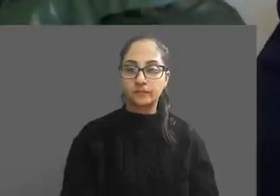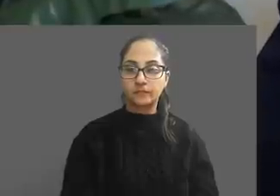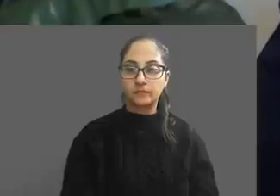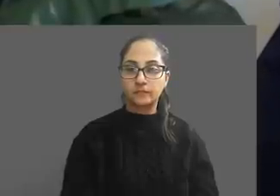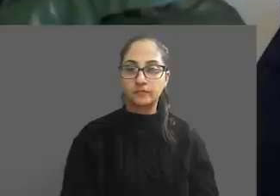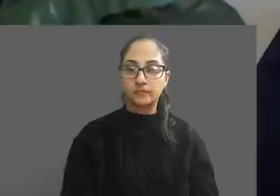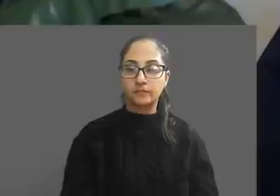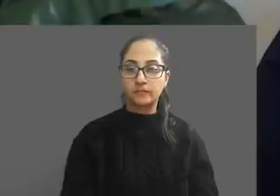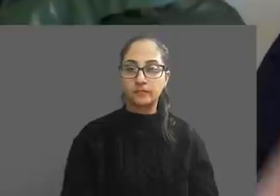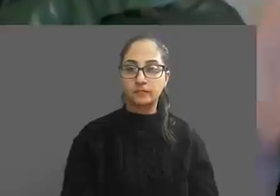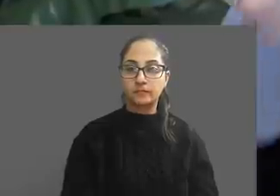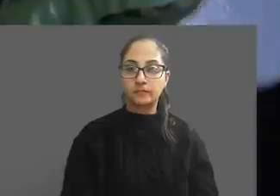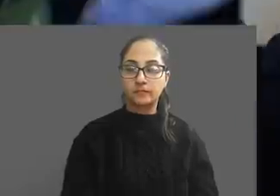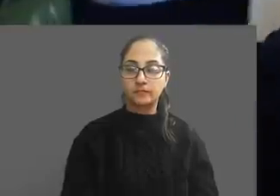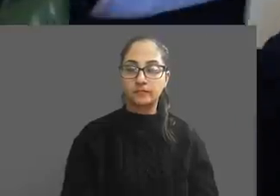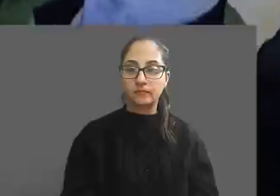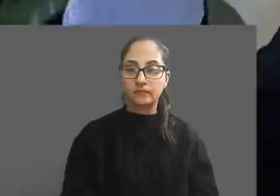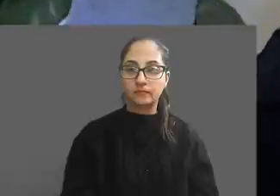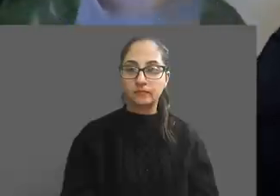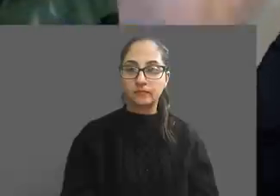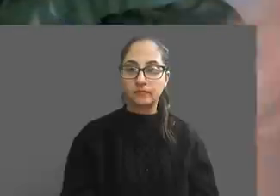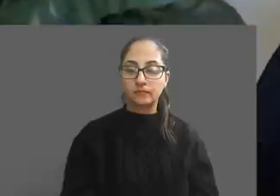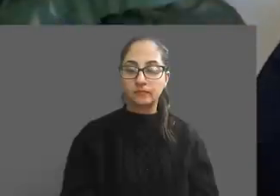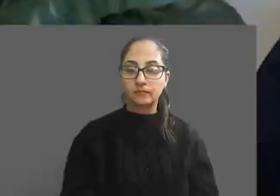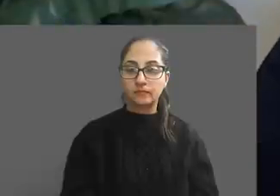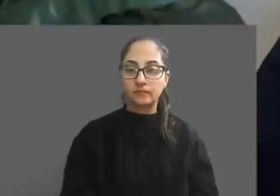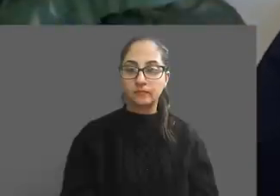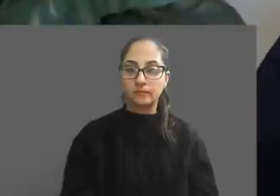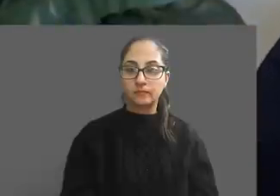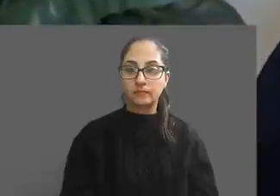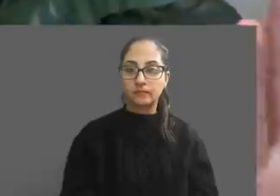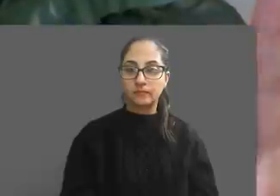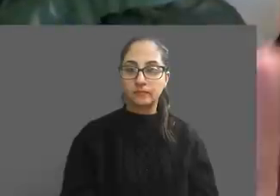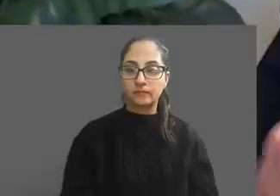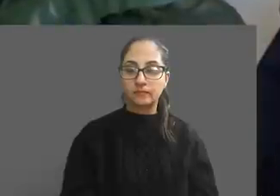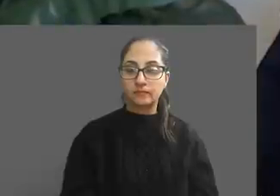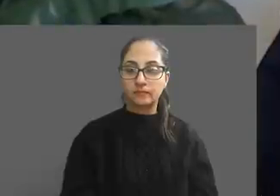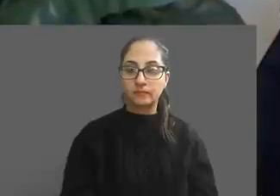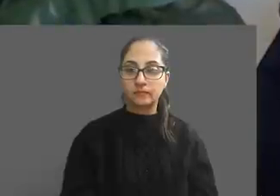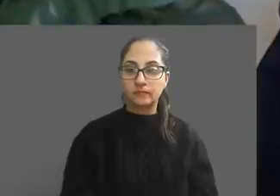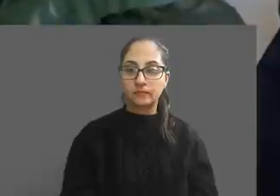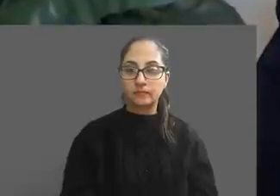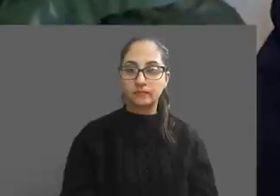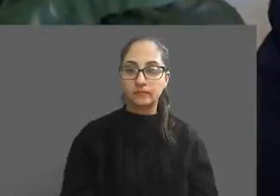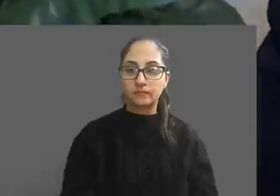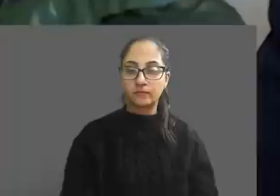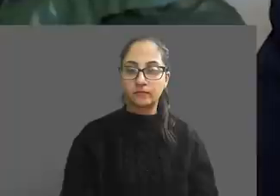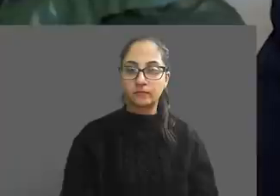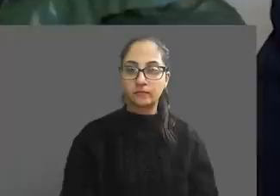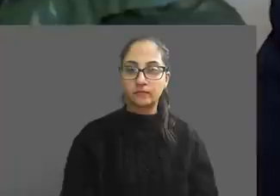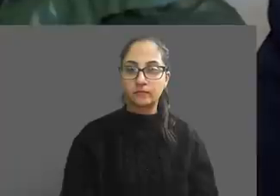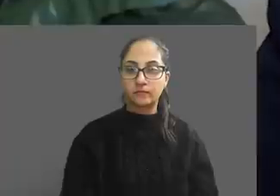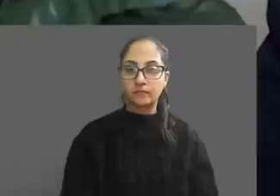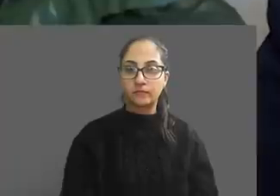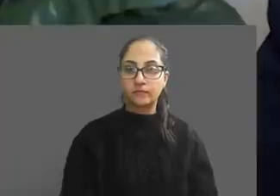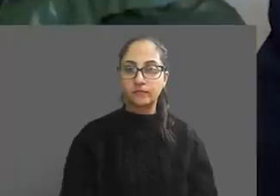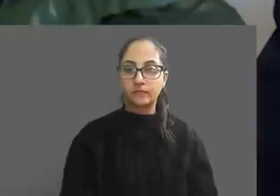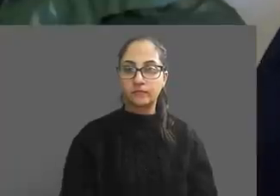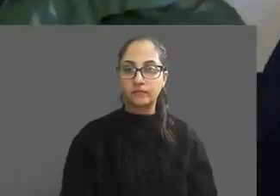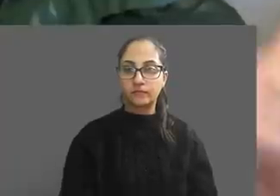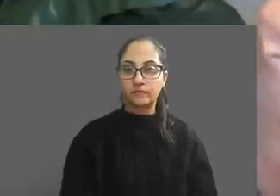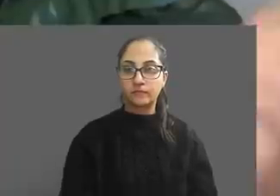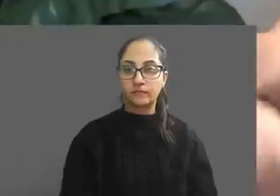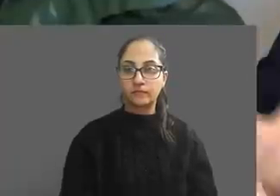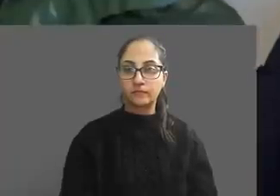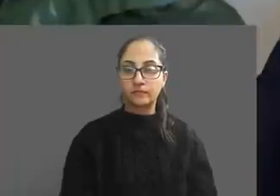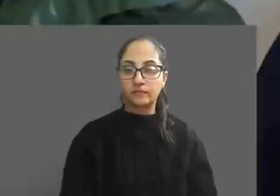hai unko, apni manzil asmano mein. Nahi tera nasheman asre sultani ke gumbad par.